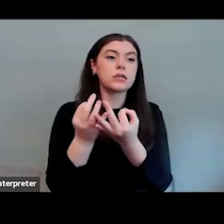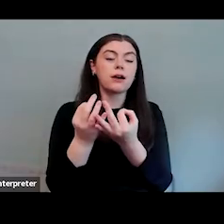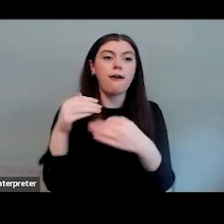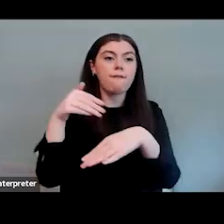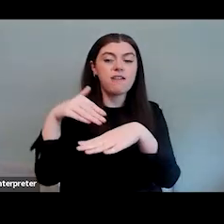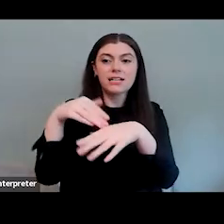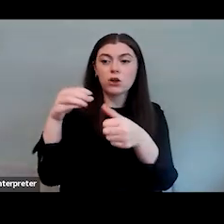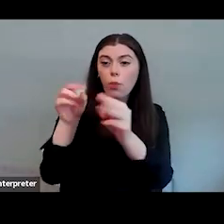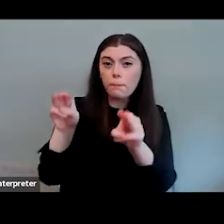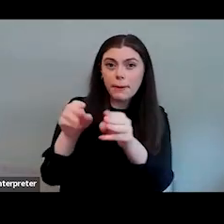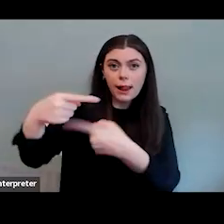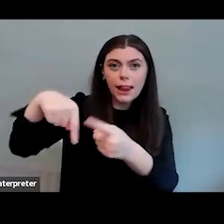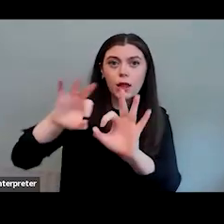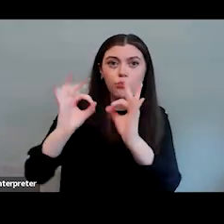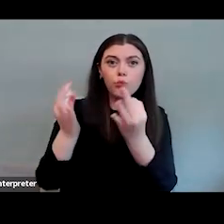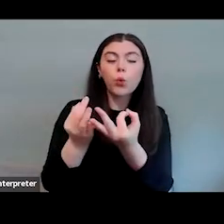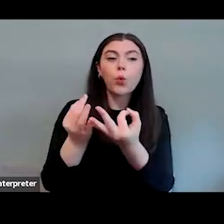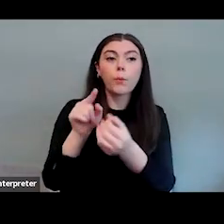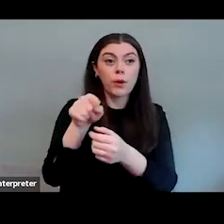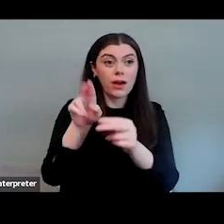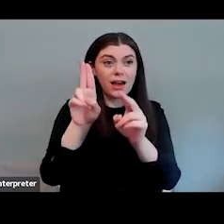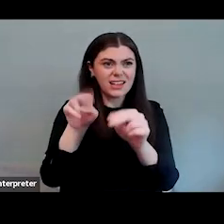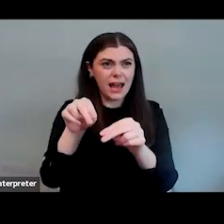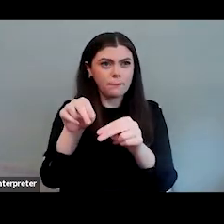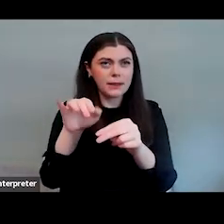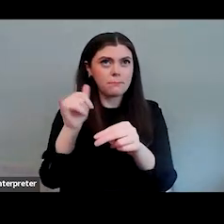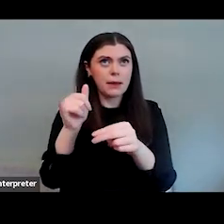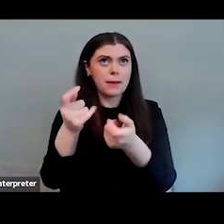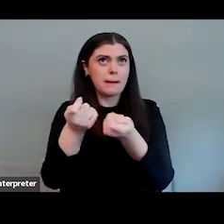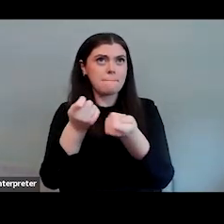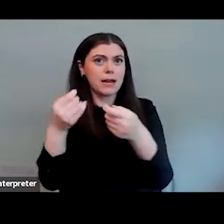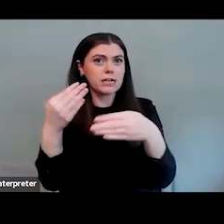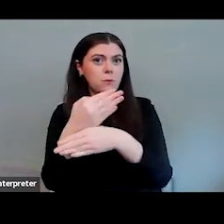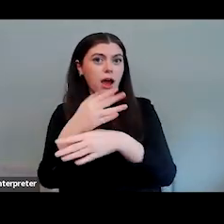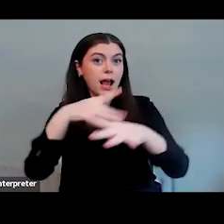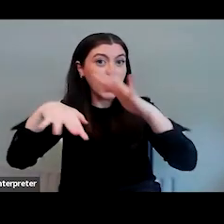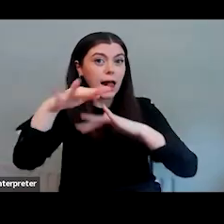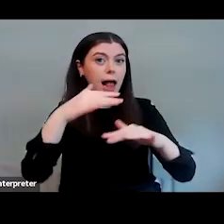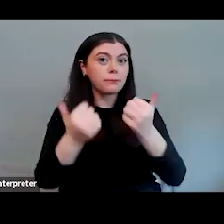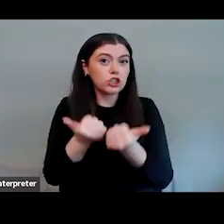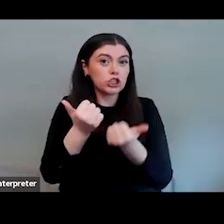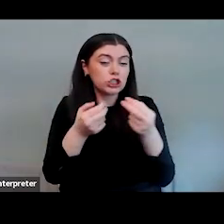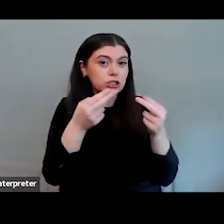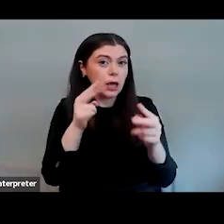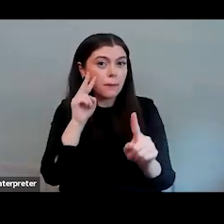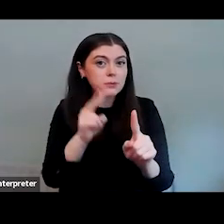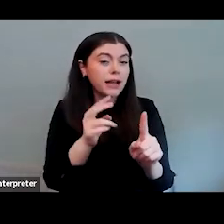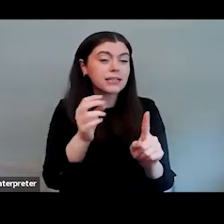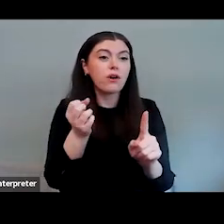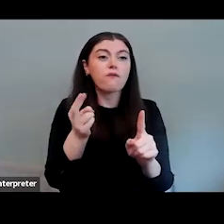people? Is it a target that can be tackled by a climate perspective, by a racial justice perspective? So we always need to keep that in